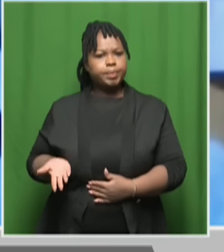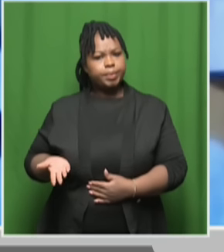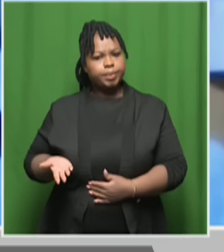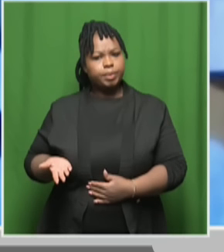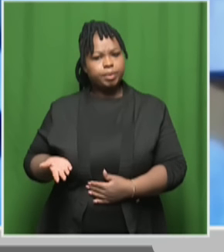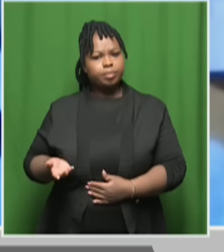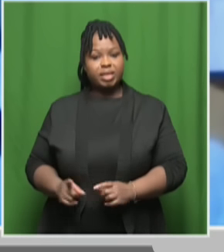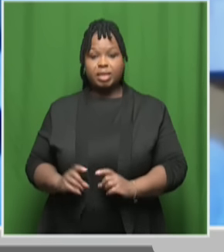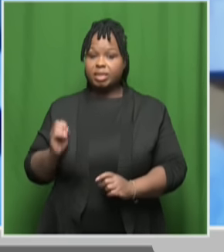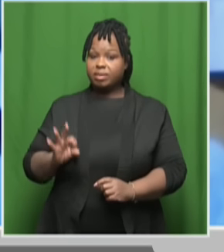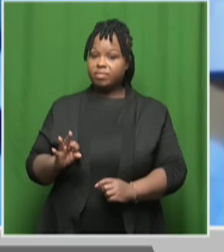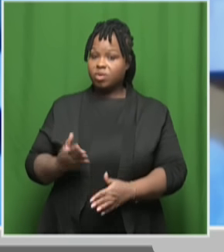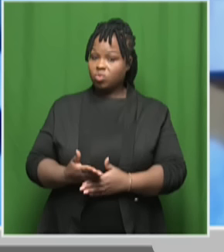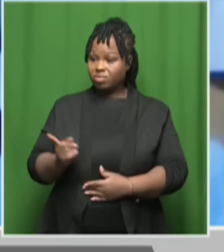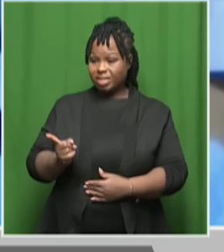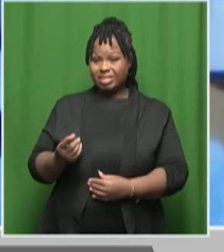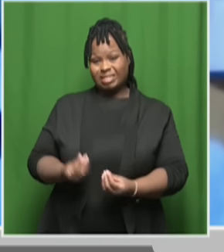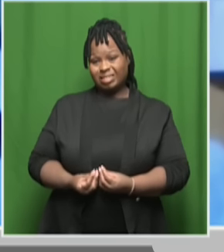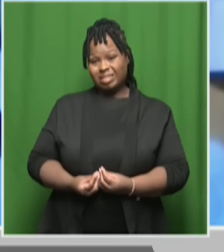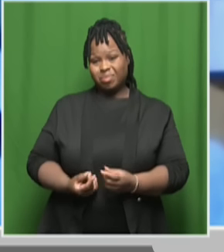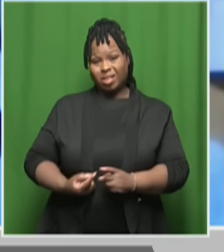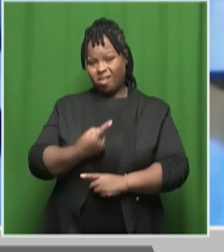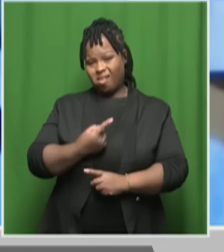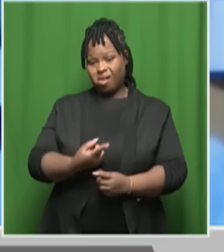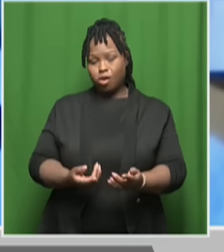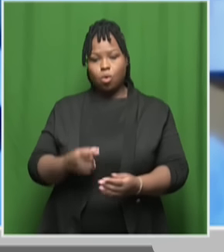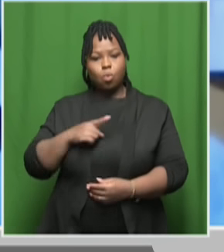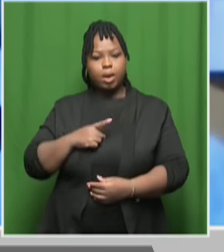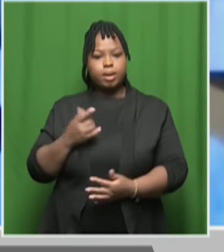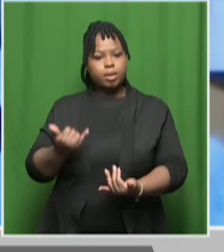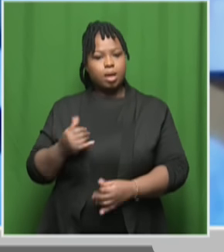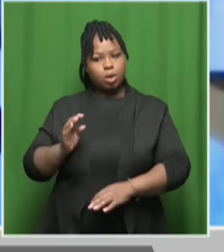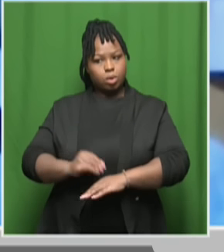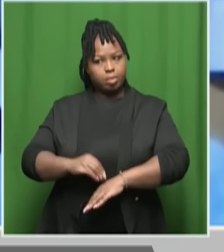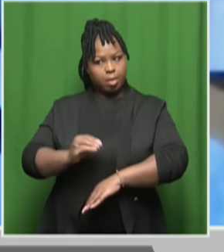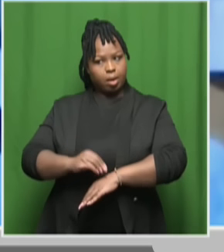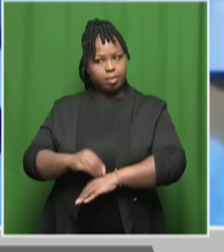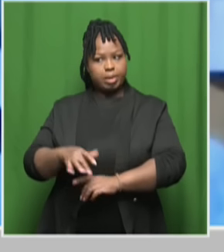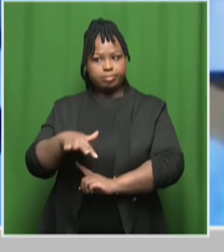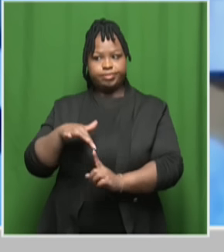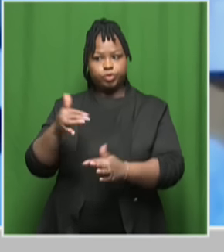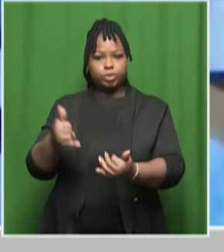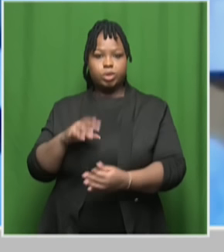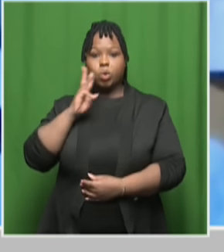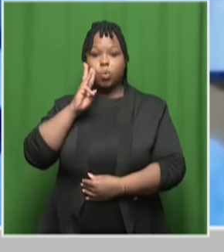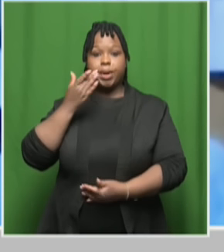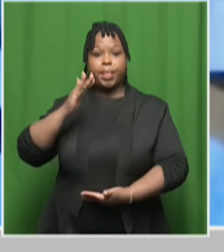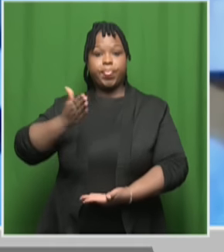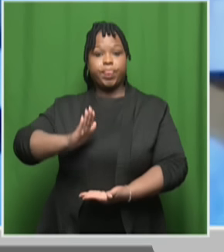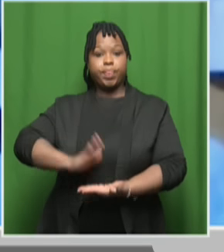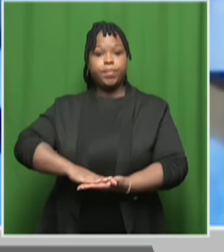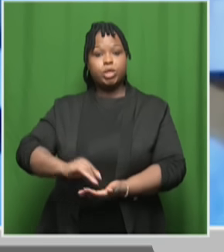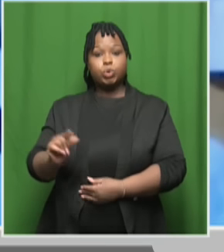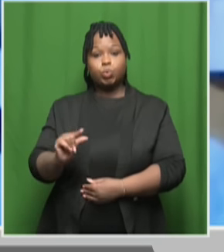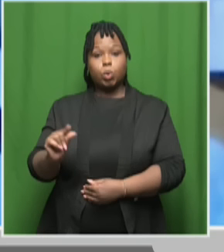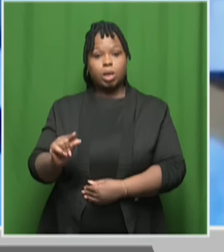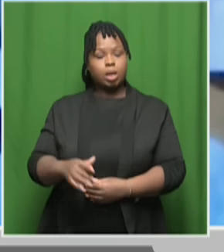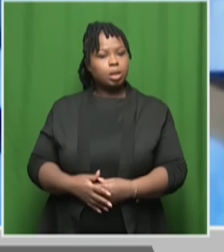was done, then obviously something went wrong, because you are sitting with the situation where you're now approaching day zero.